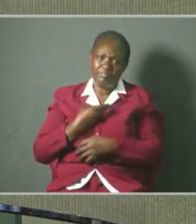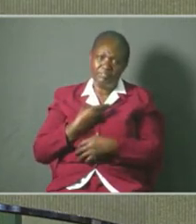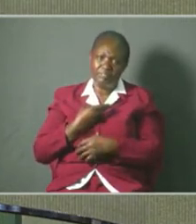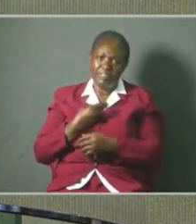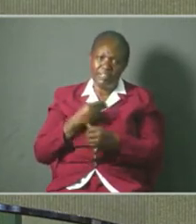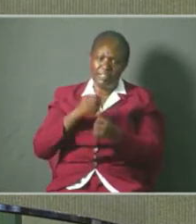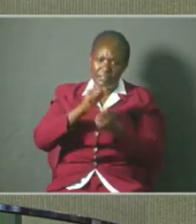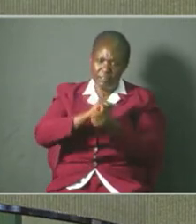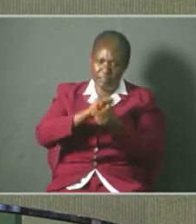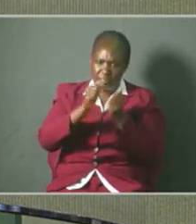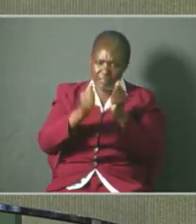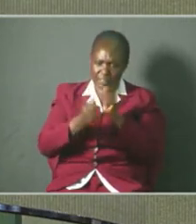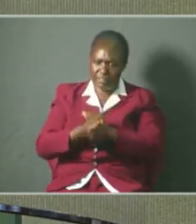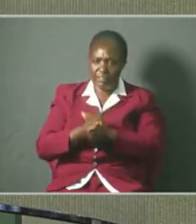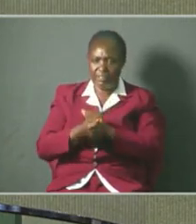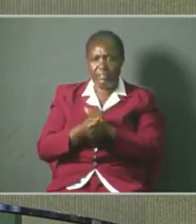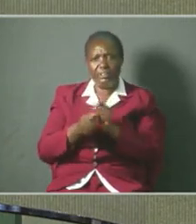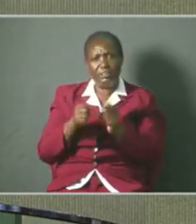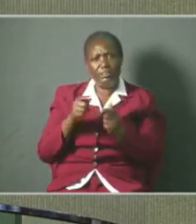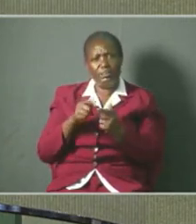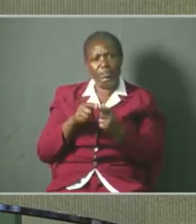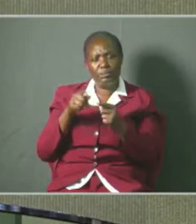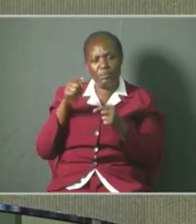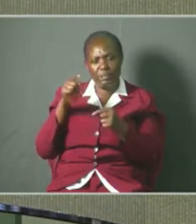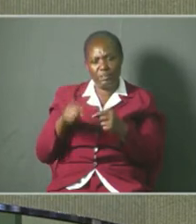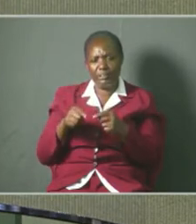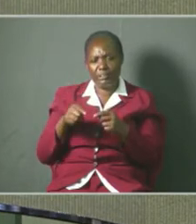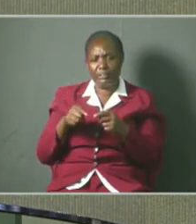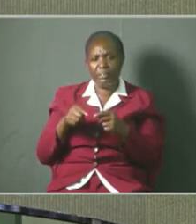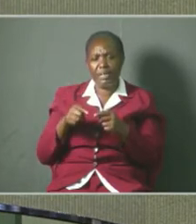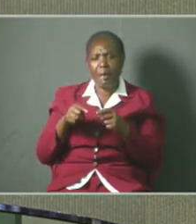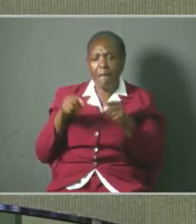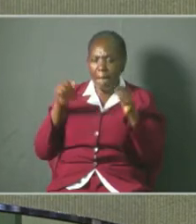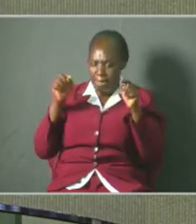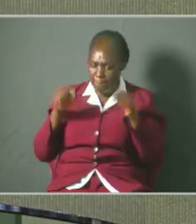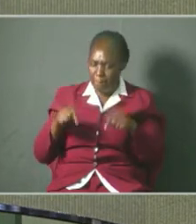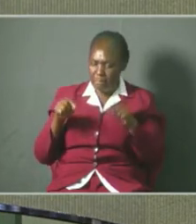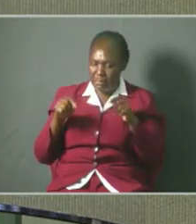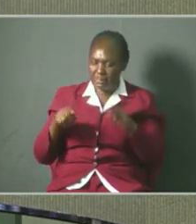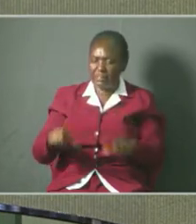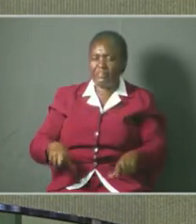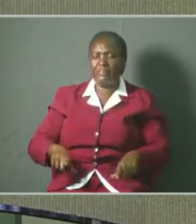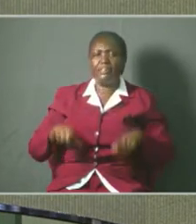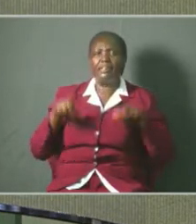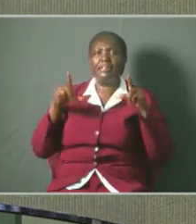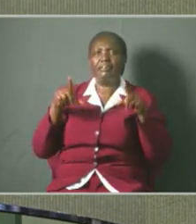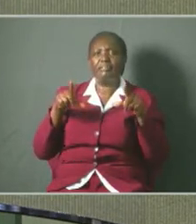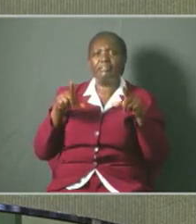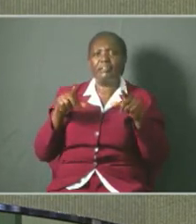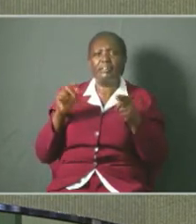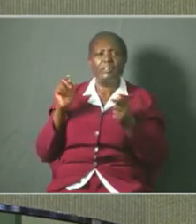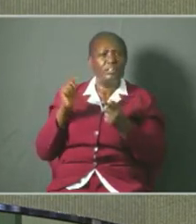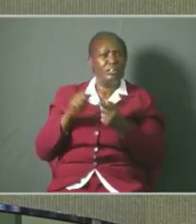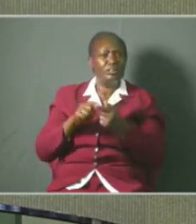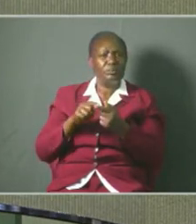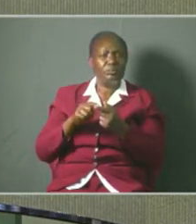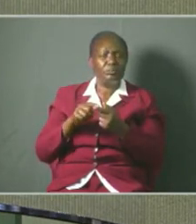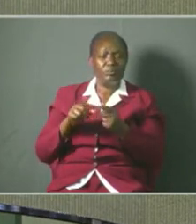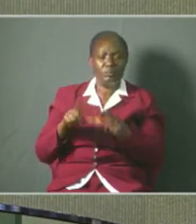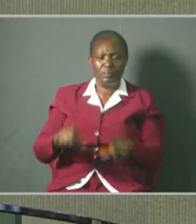transit into this present life, life of space, life of time, into life